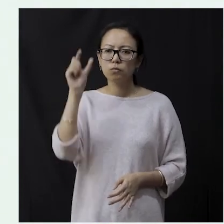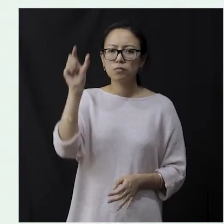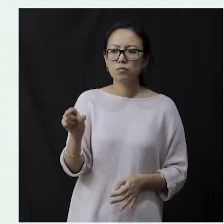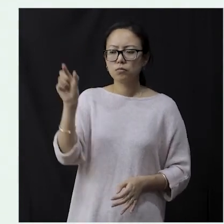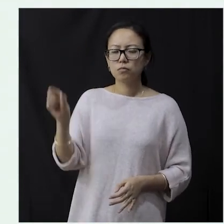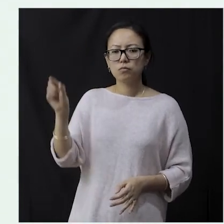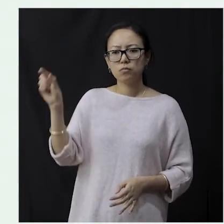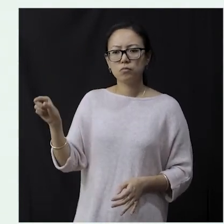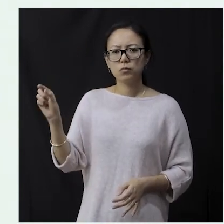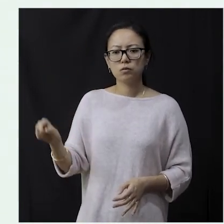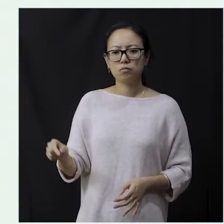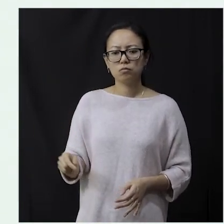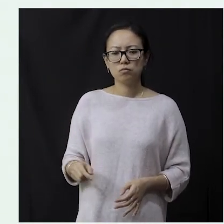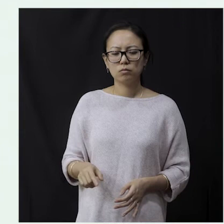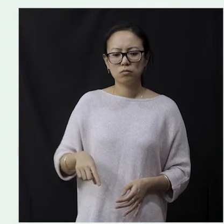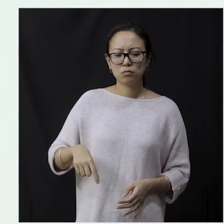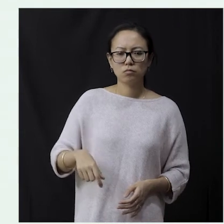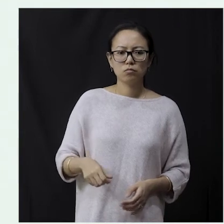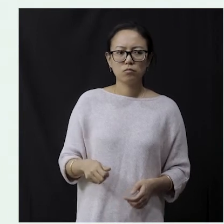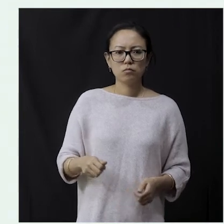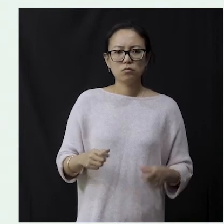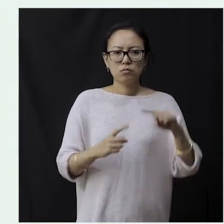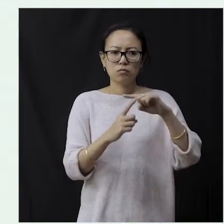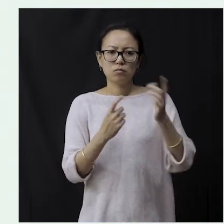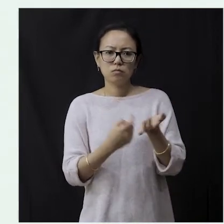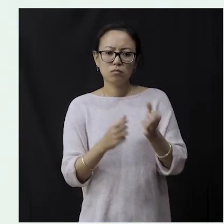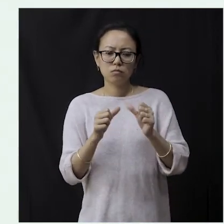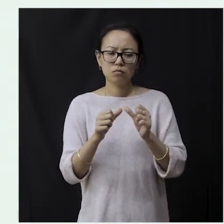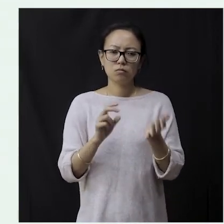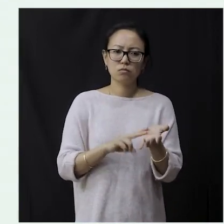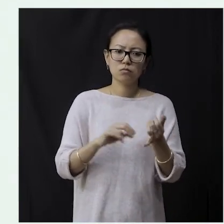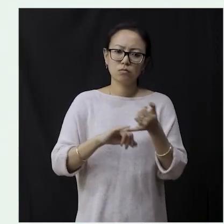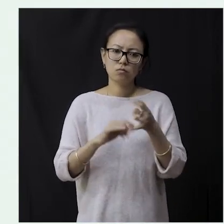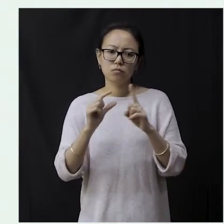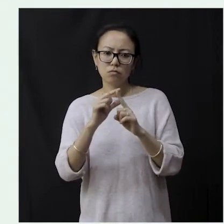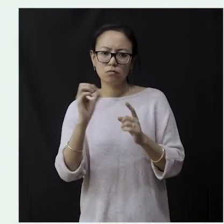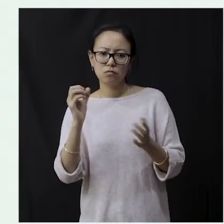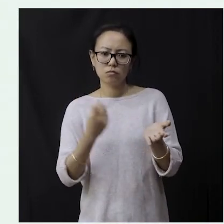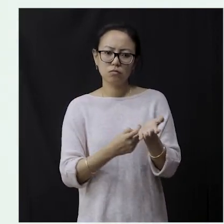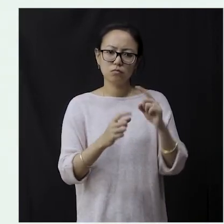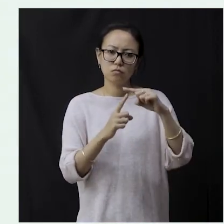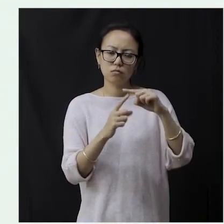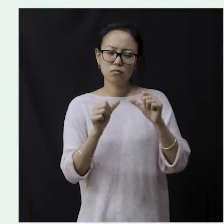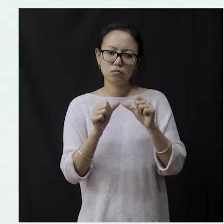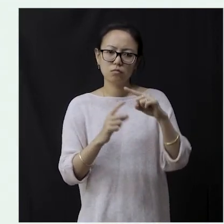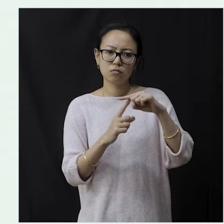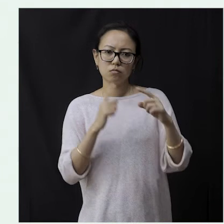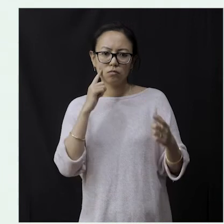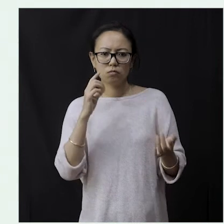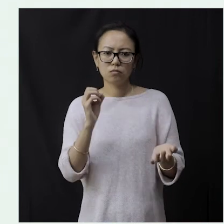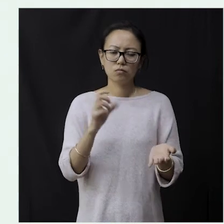not have good means of transportation, right? So it was very difficult for them to travel from one place